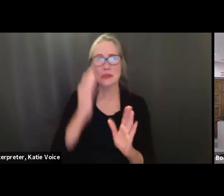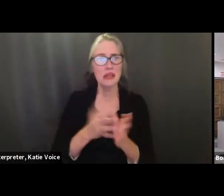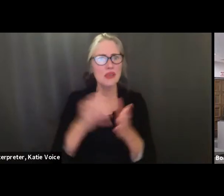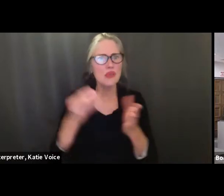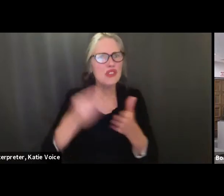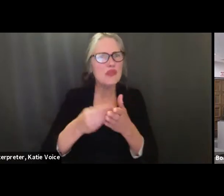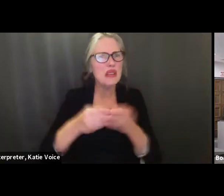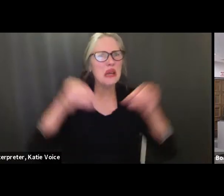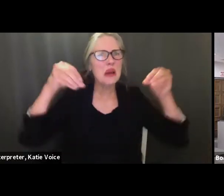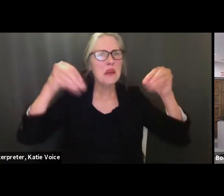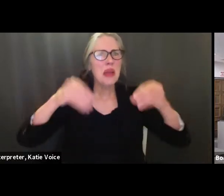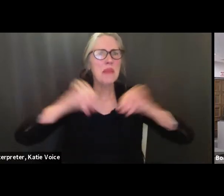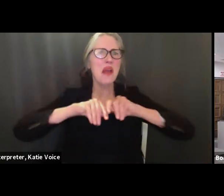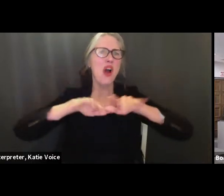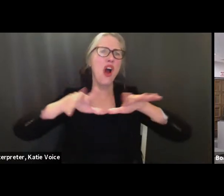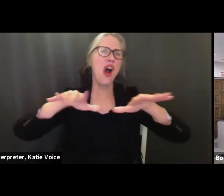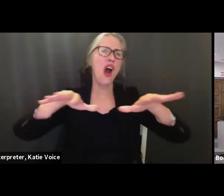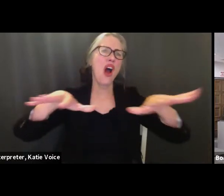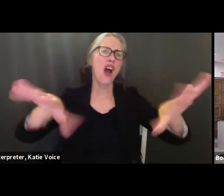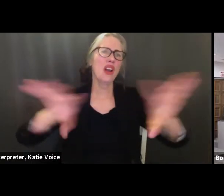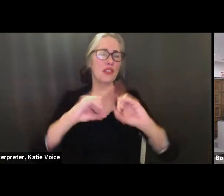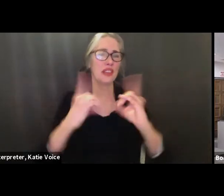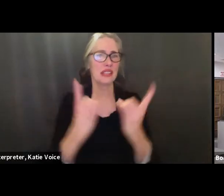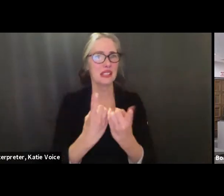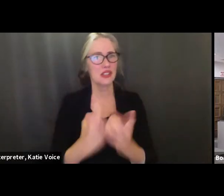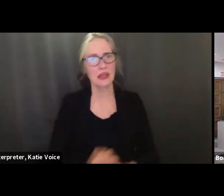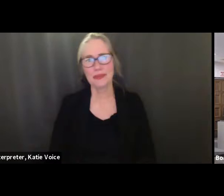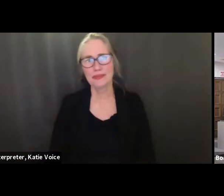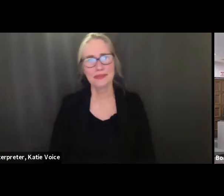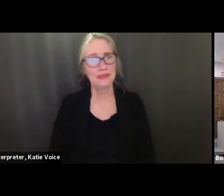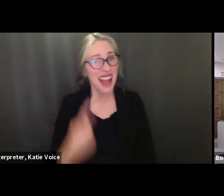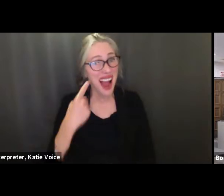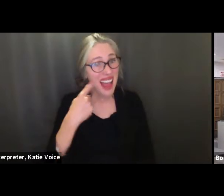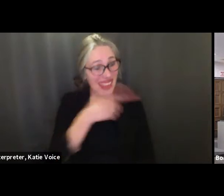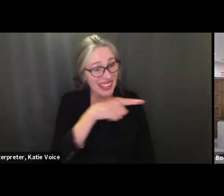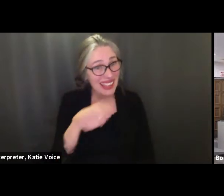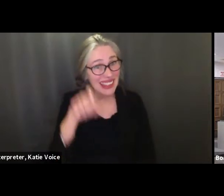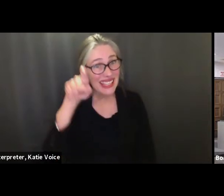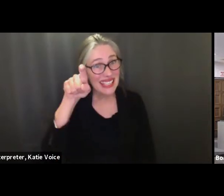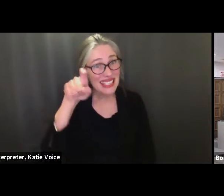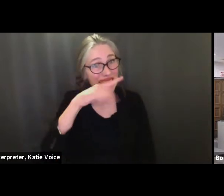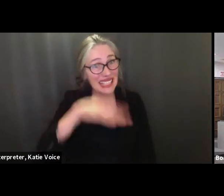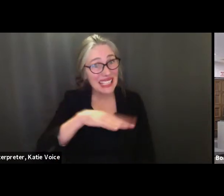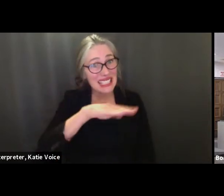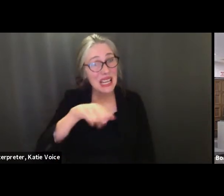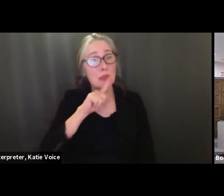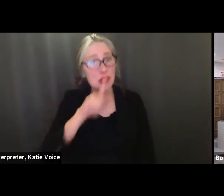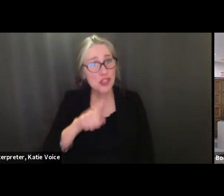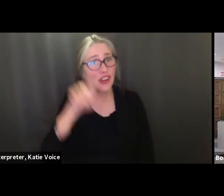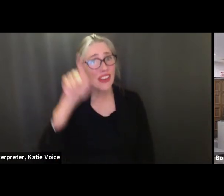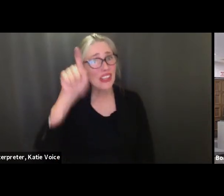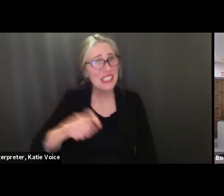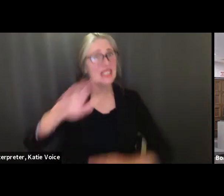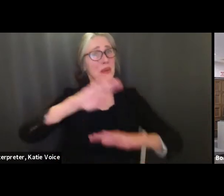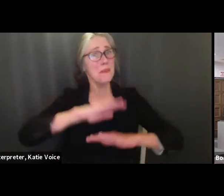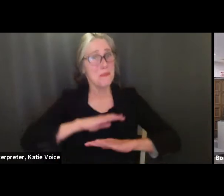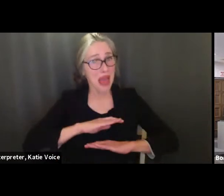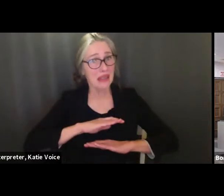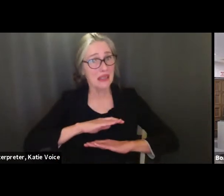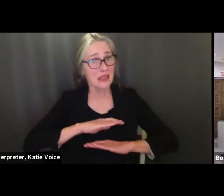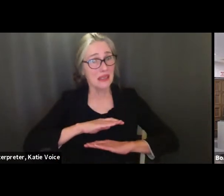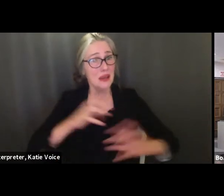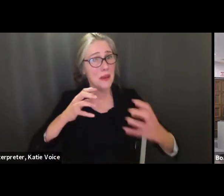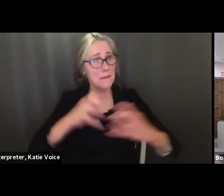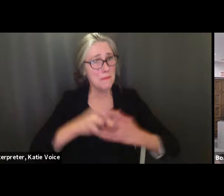going district-wide. And I need to be sure these kids' needs are being met and met appropriately, because we should